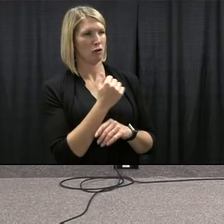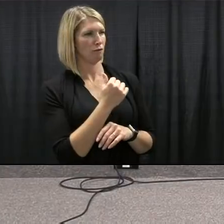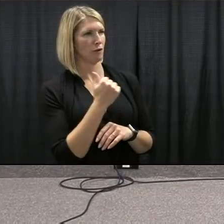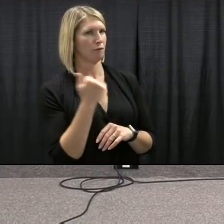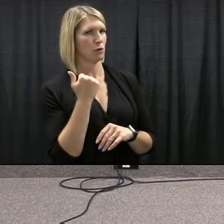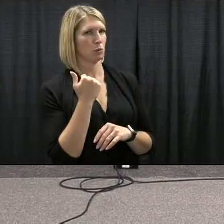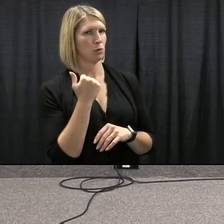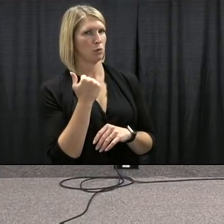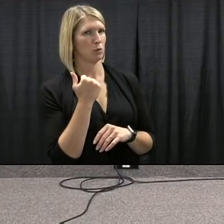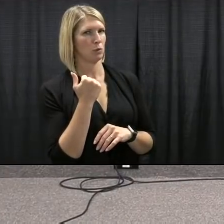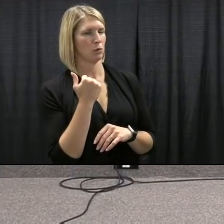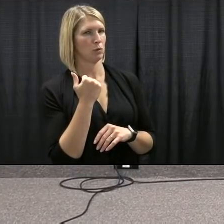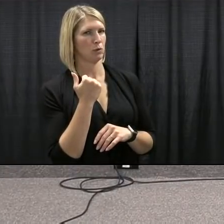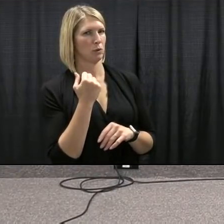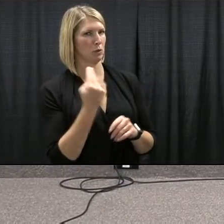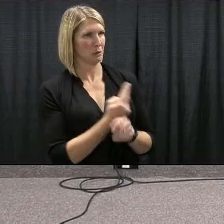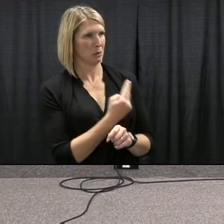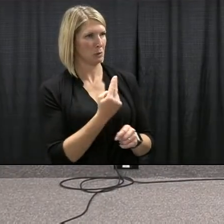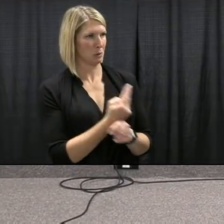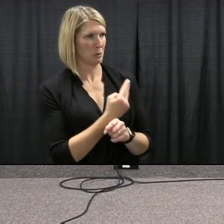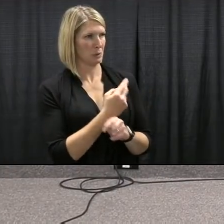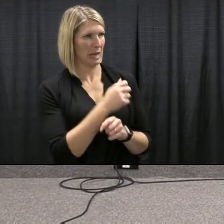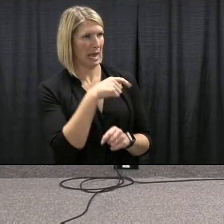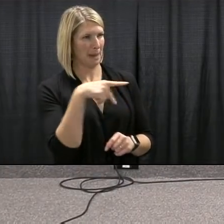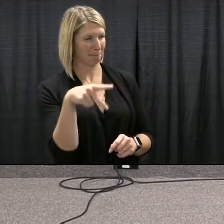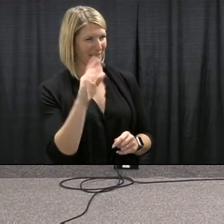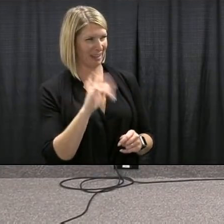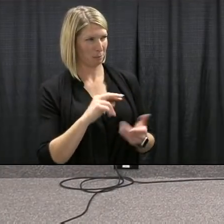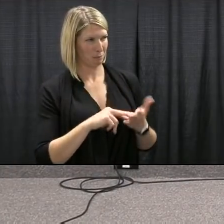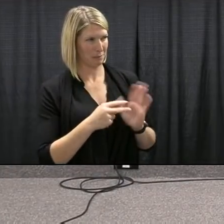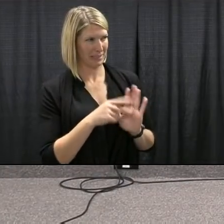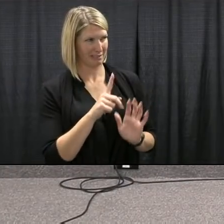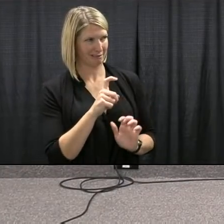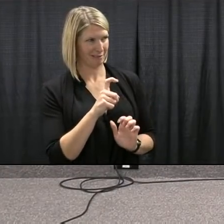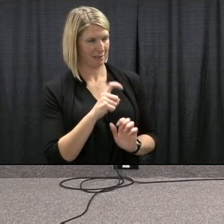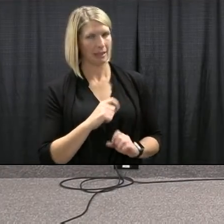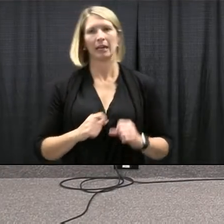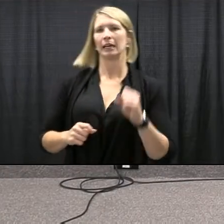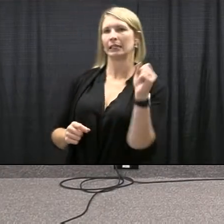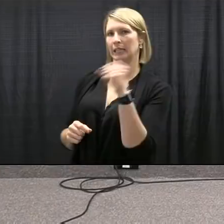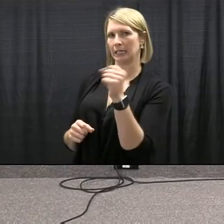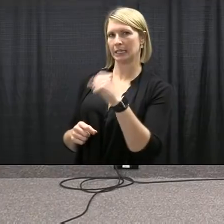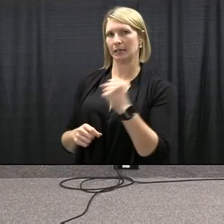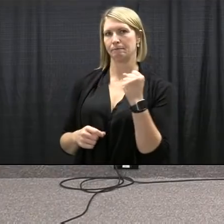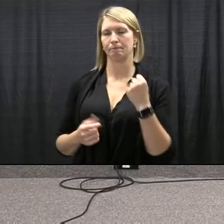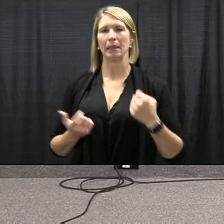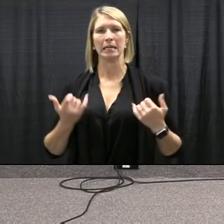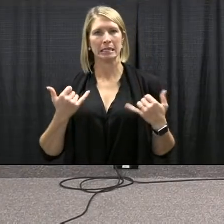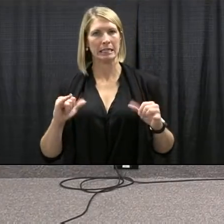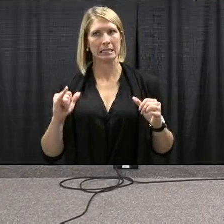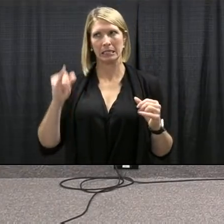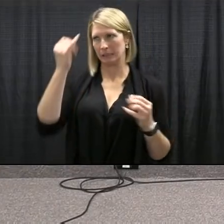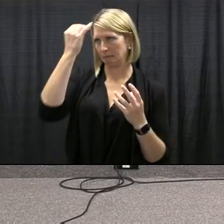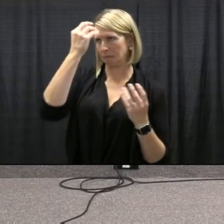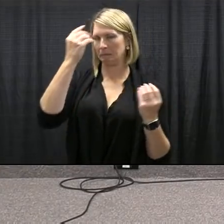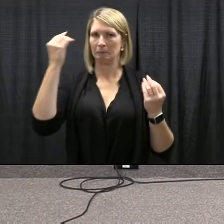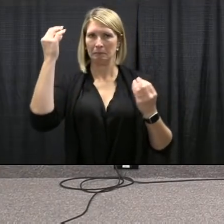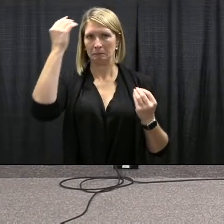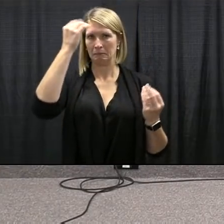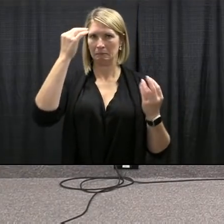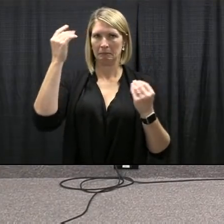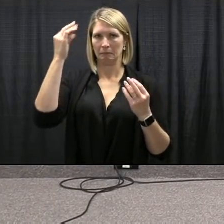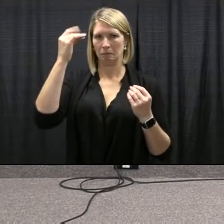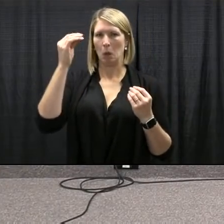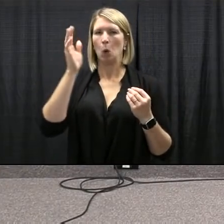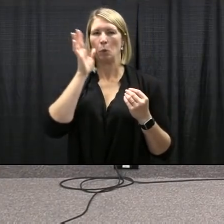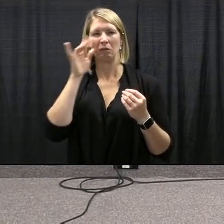refuses to use the app? Yes. Yeah, we're still contemplating that. It would be in line with